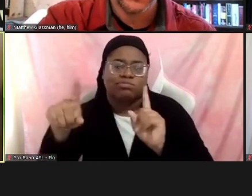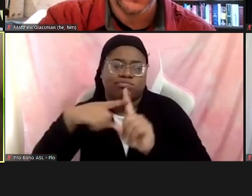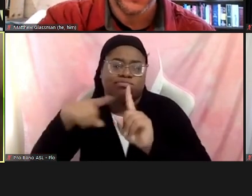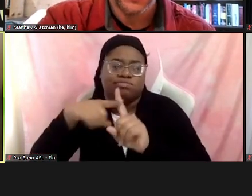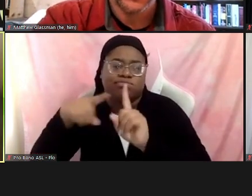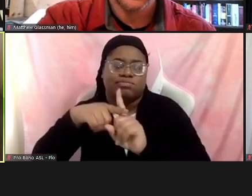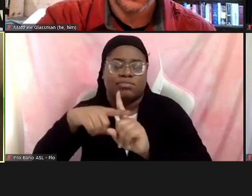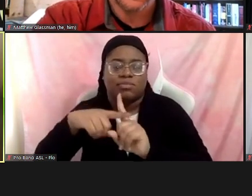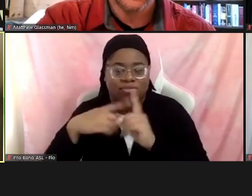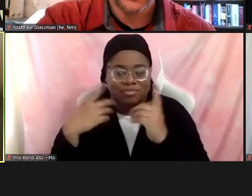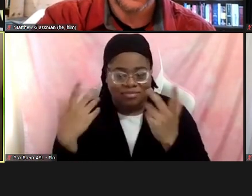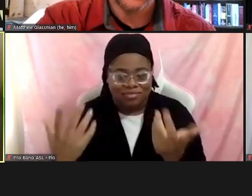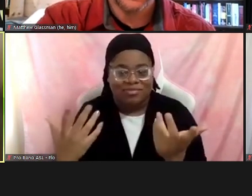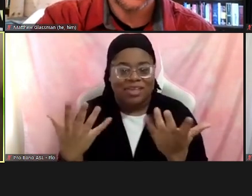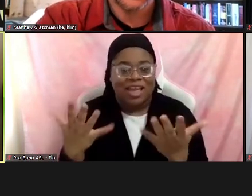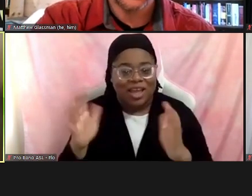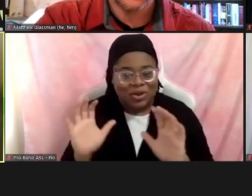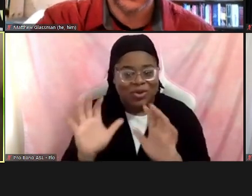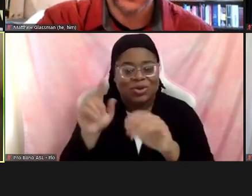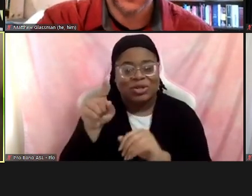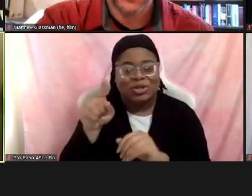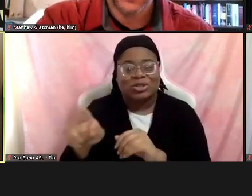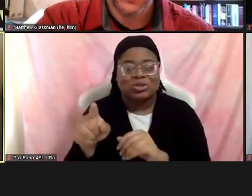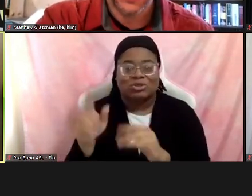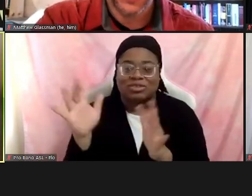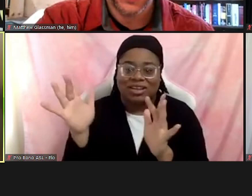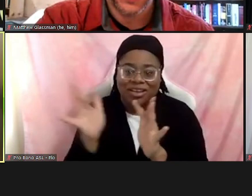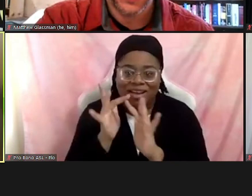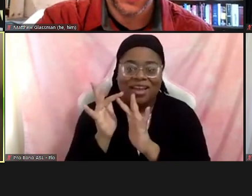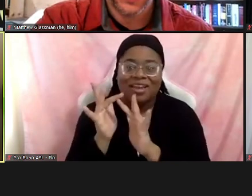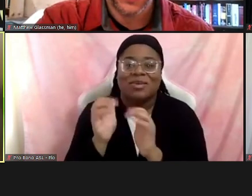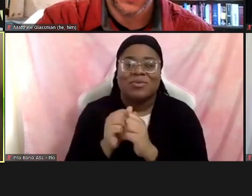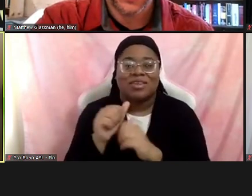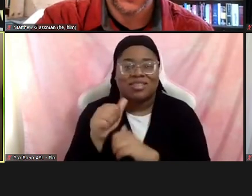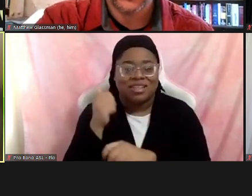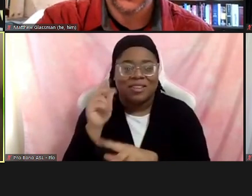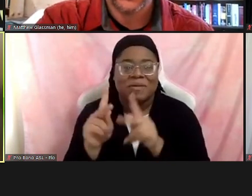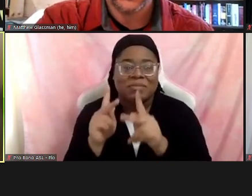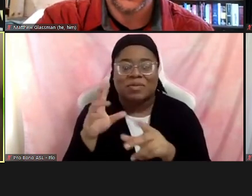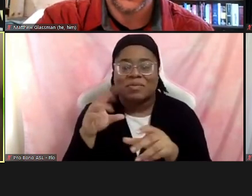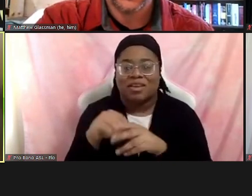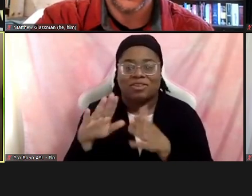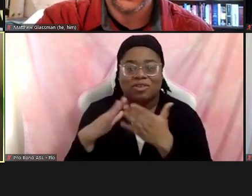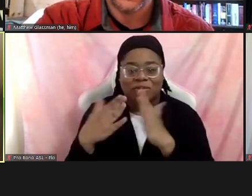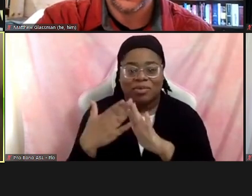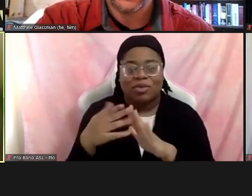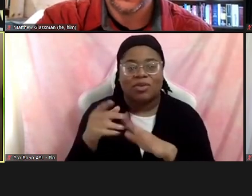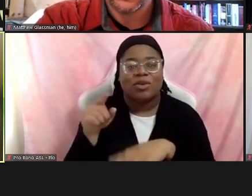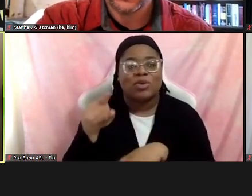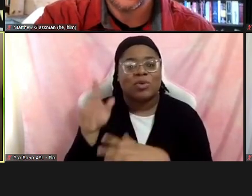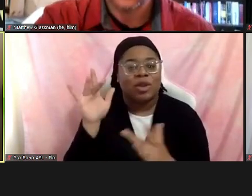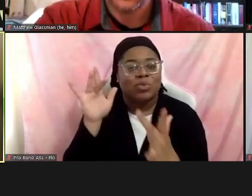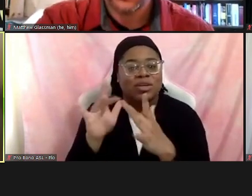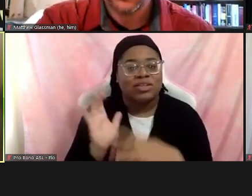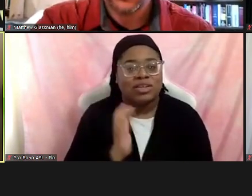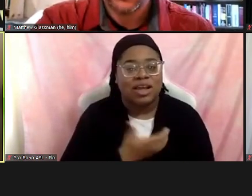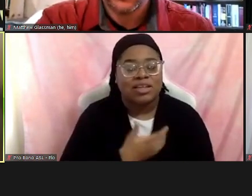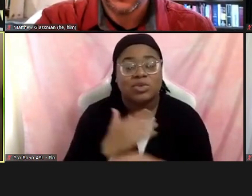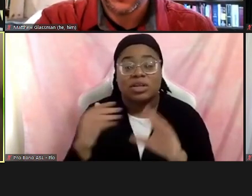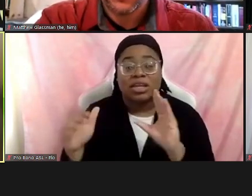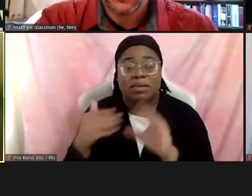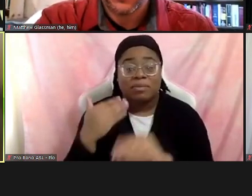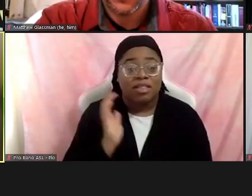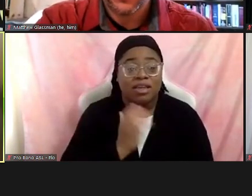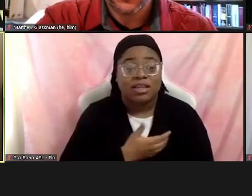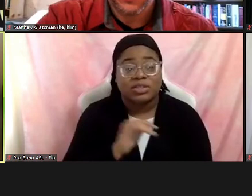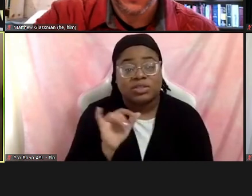I'd encourage you to connect with other people near you. You can also reach out to us. You can email us.